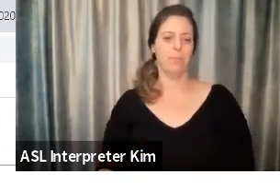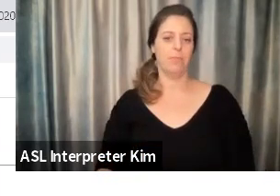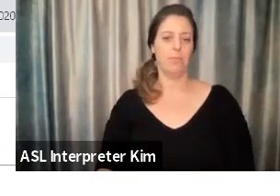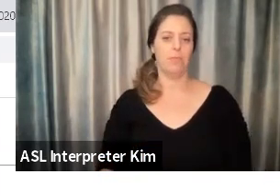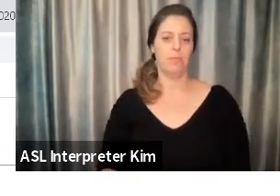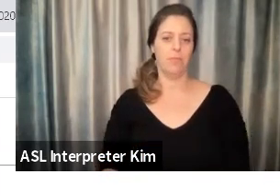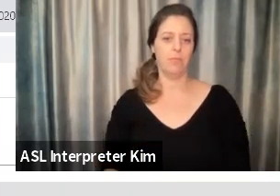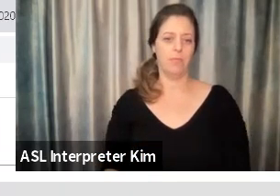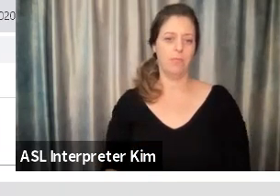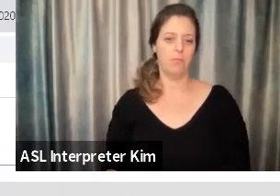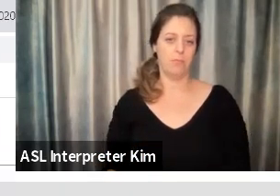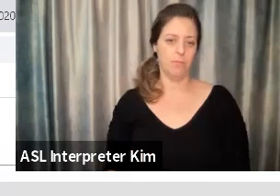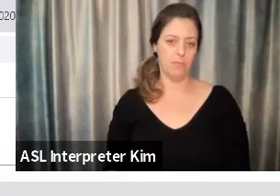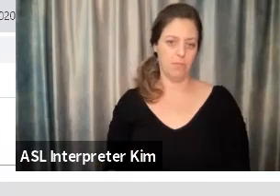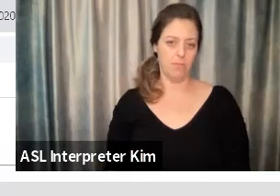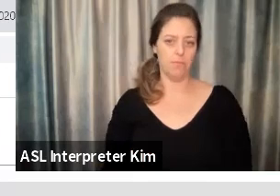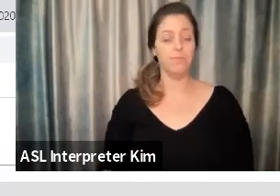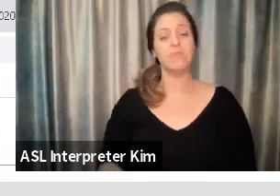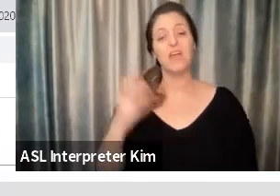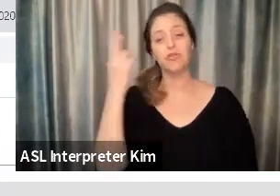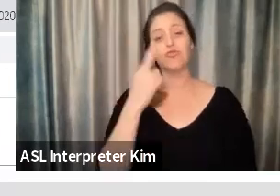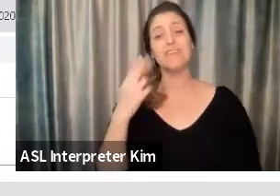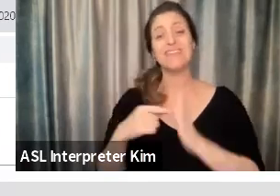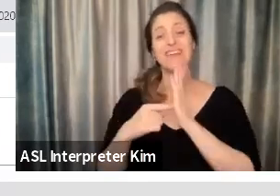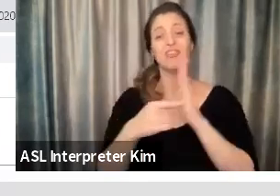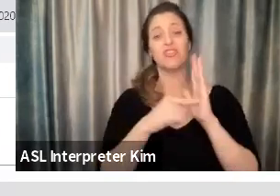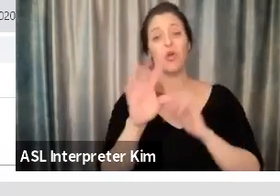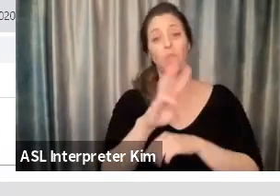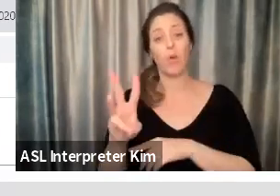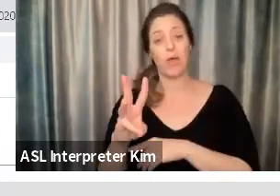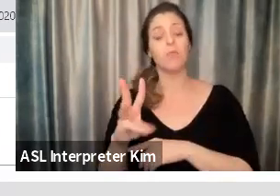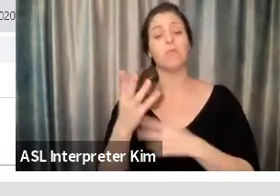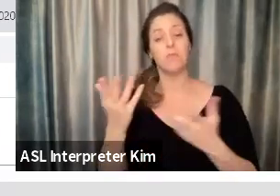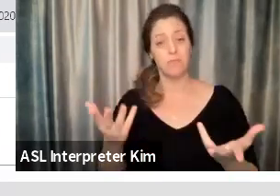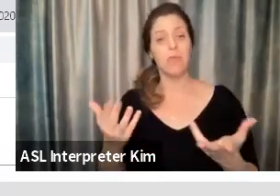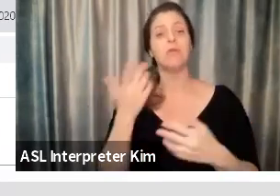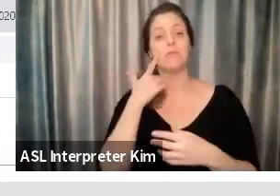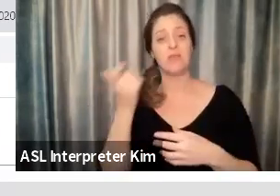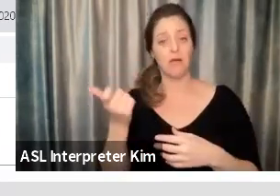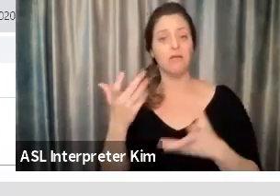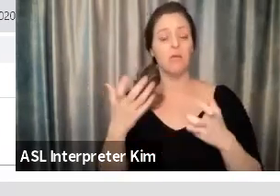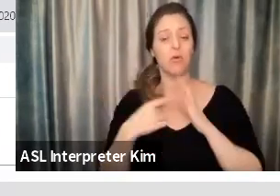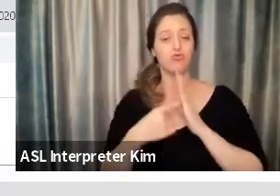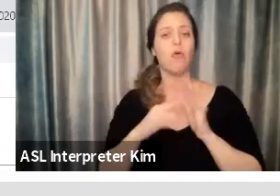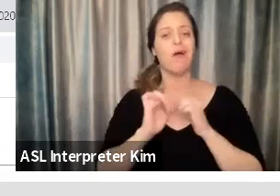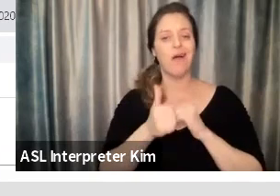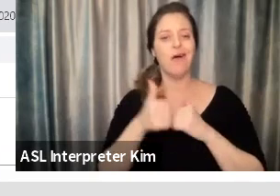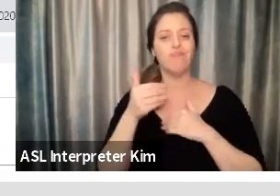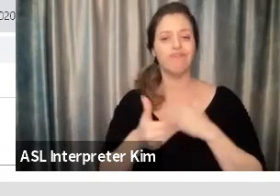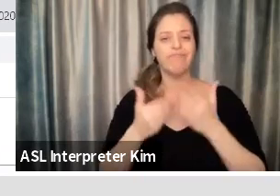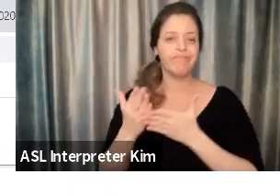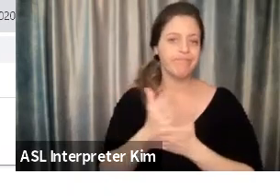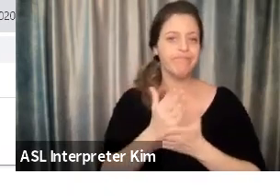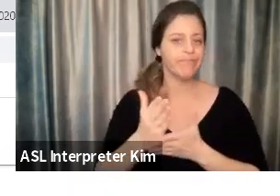So, you know, the reason why I go over this webpage is that we just want to start just going to the process about how you can guide